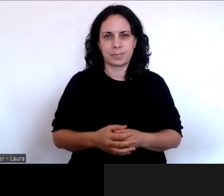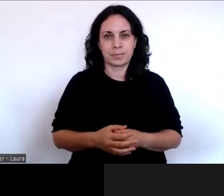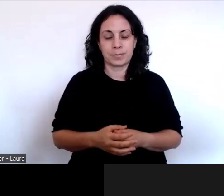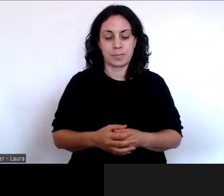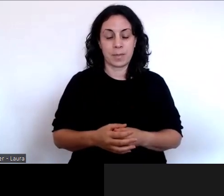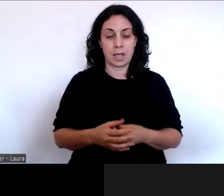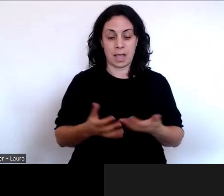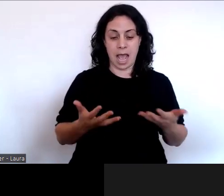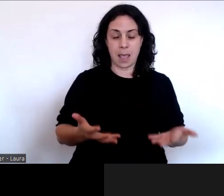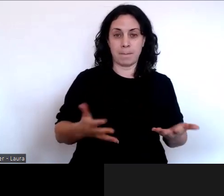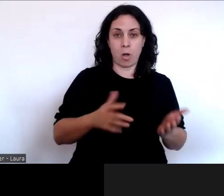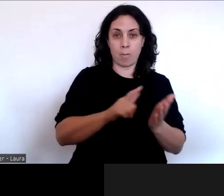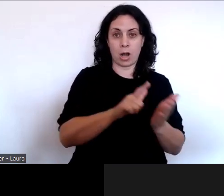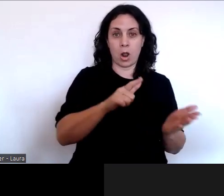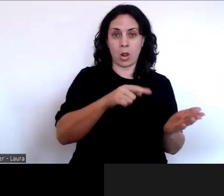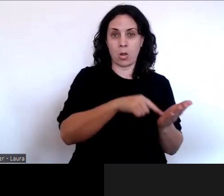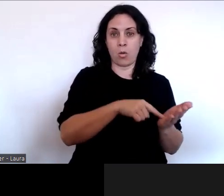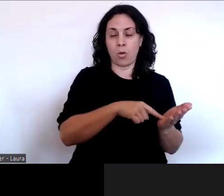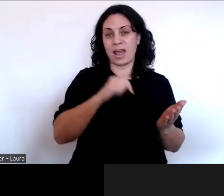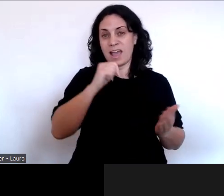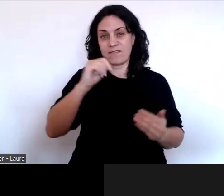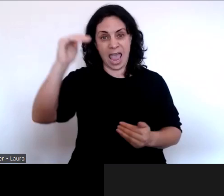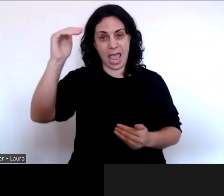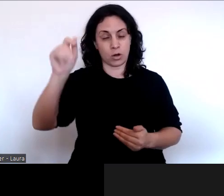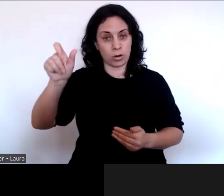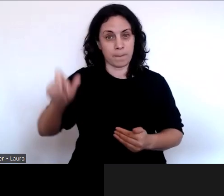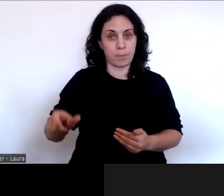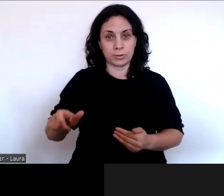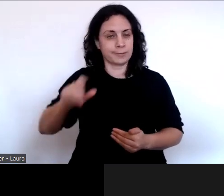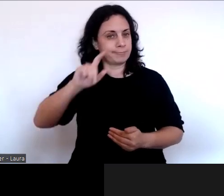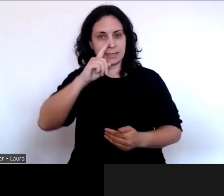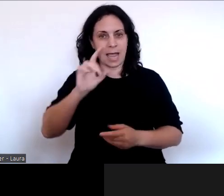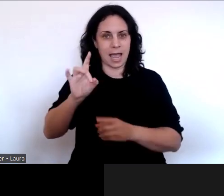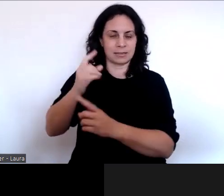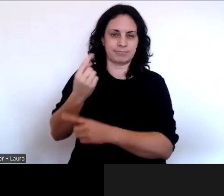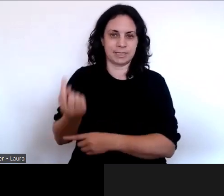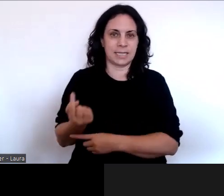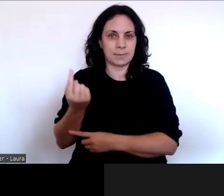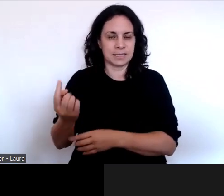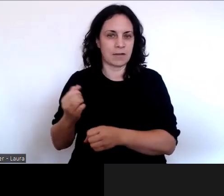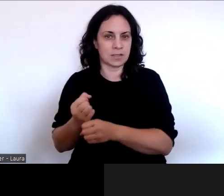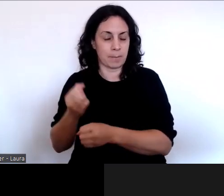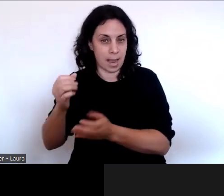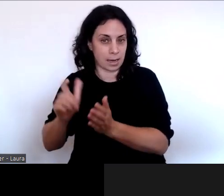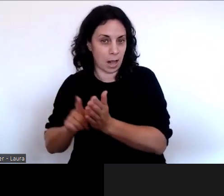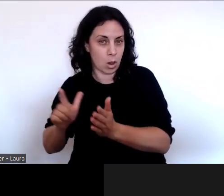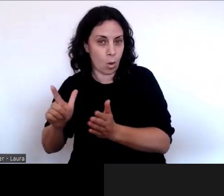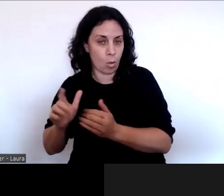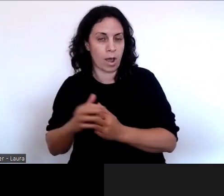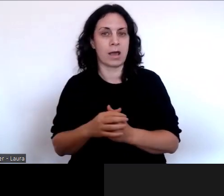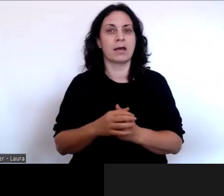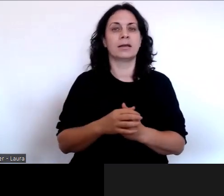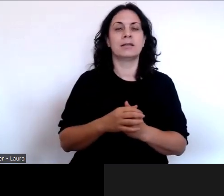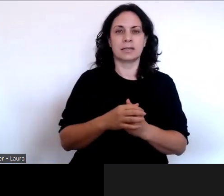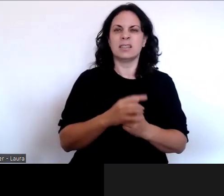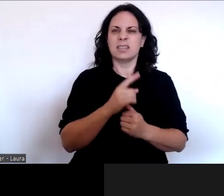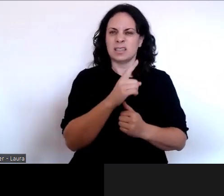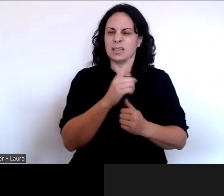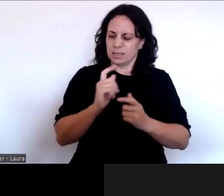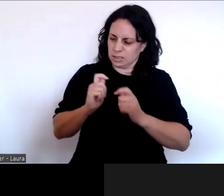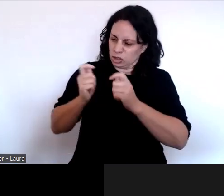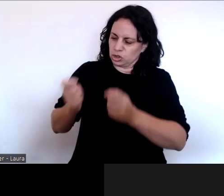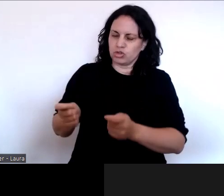current law, if an adult's decision making is affected, the law may treat their decisions differently to how they would treat another